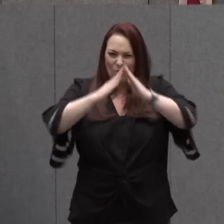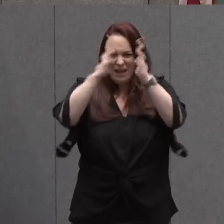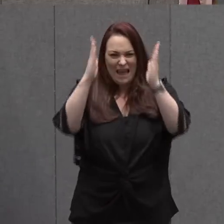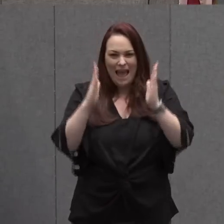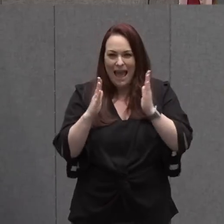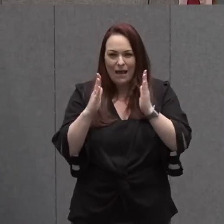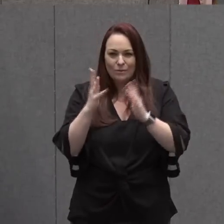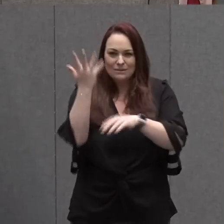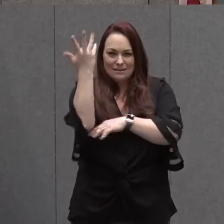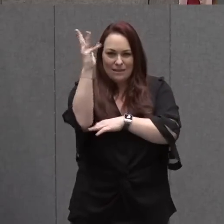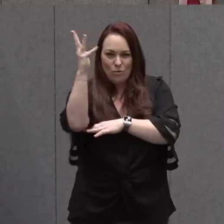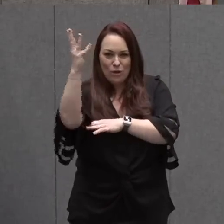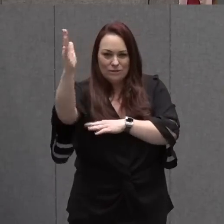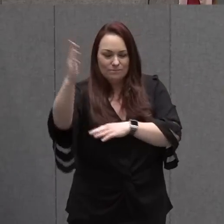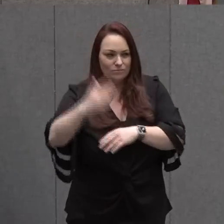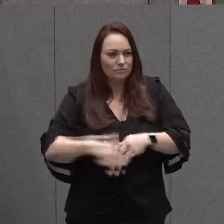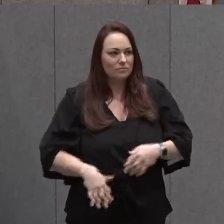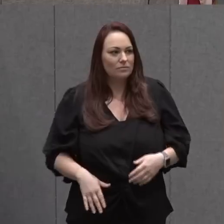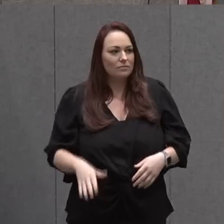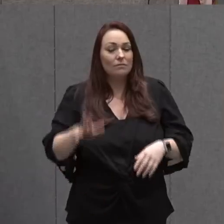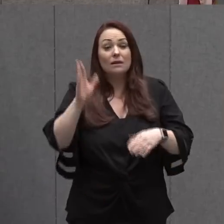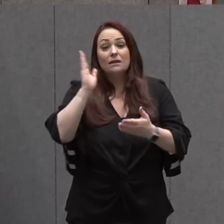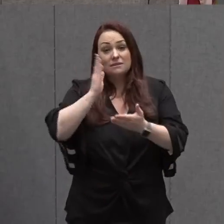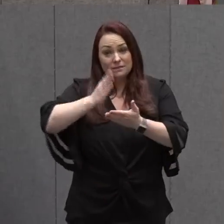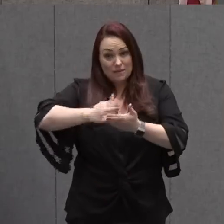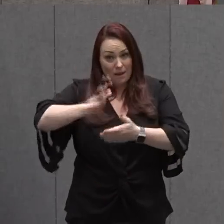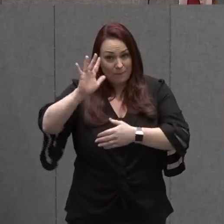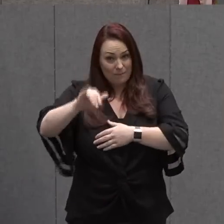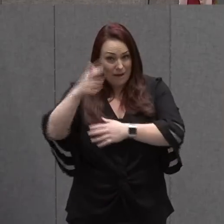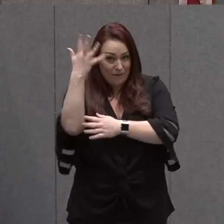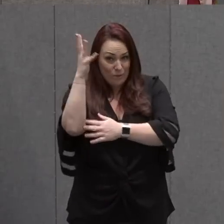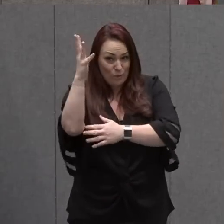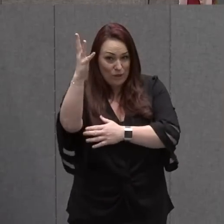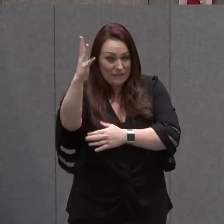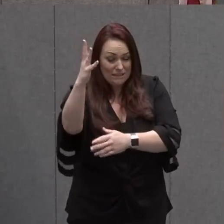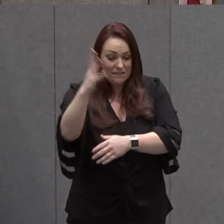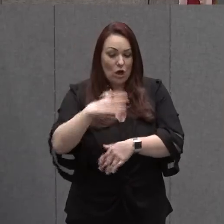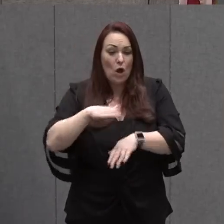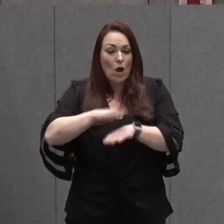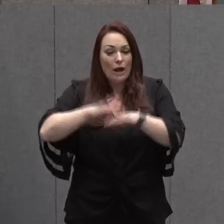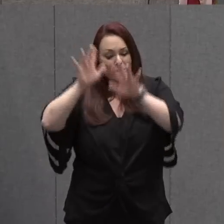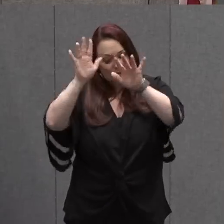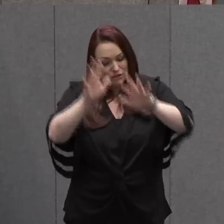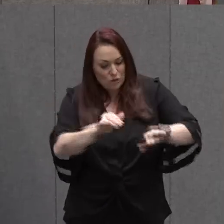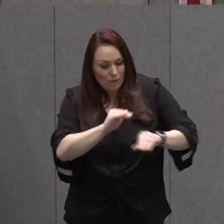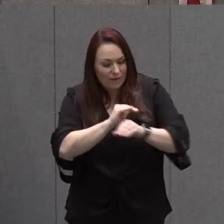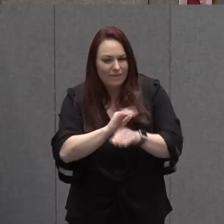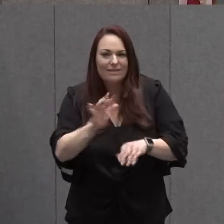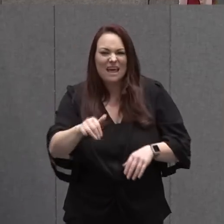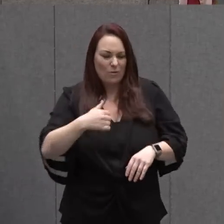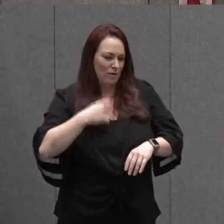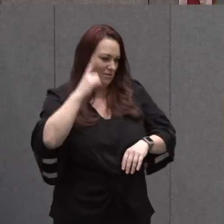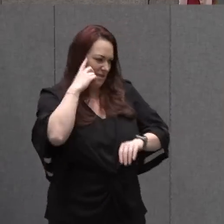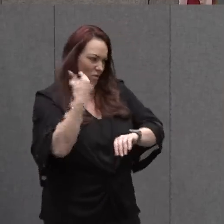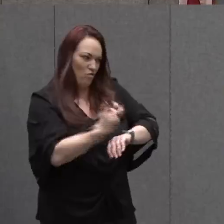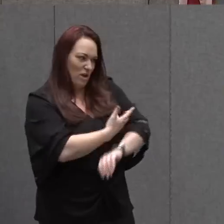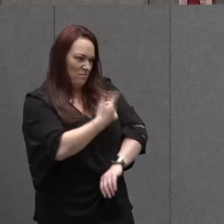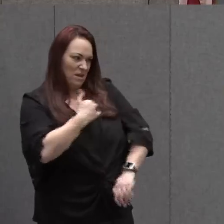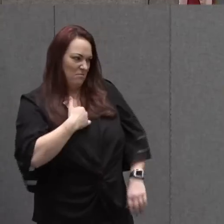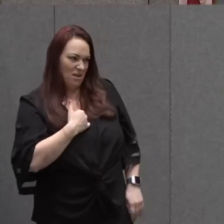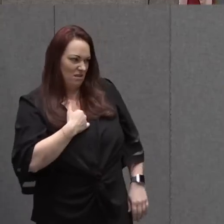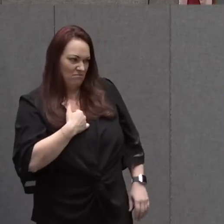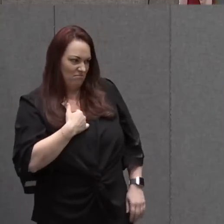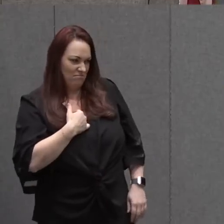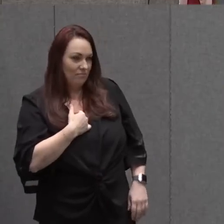woods? Stopping by woods on a snowy evening. Yeah, that one sounded a little creepy to me. You know what?